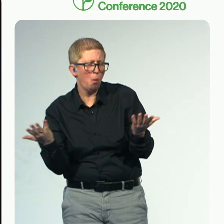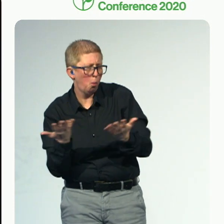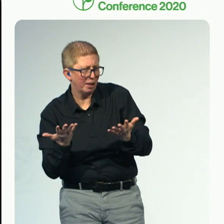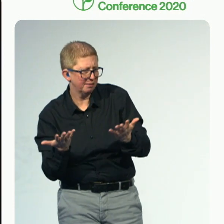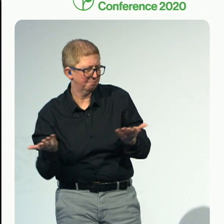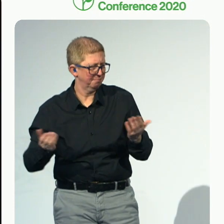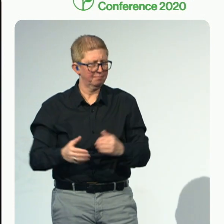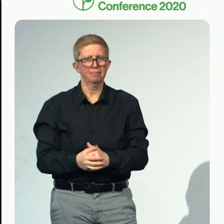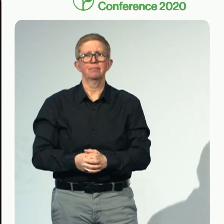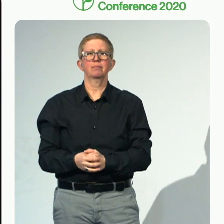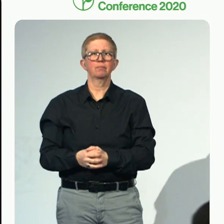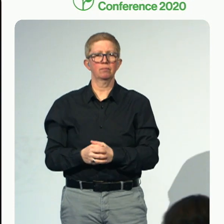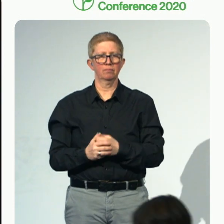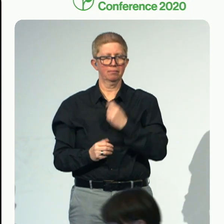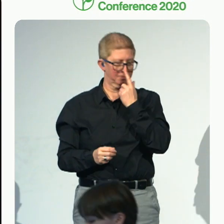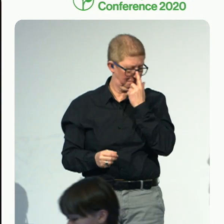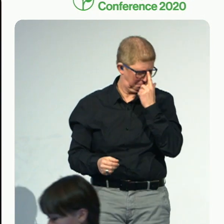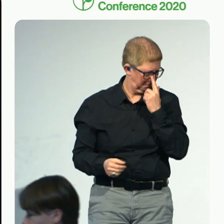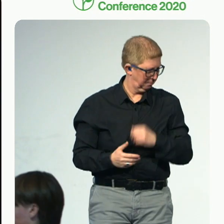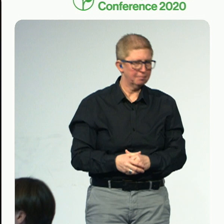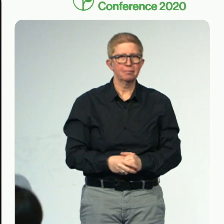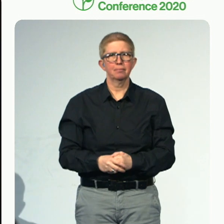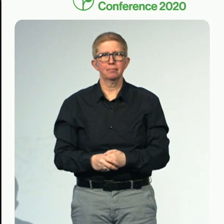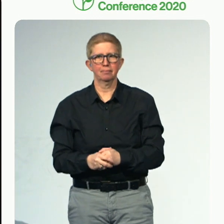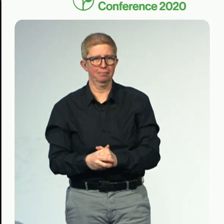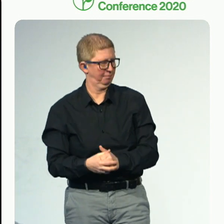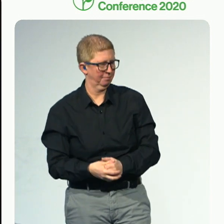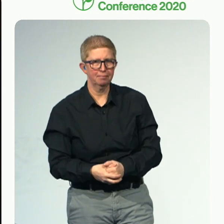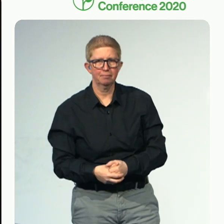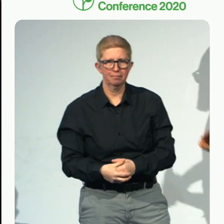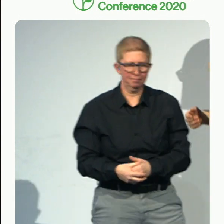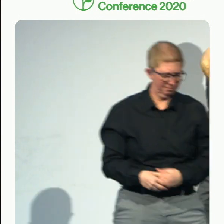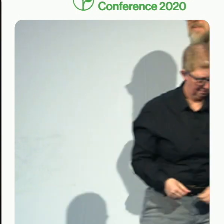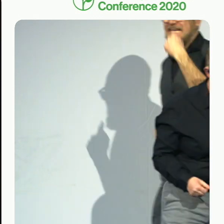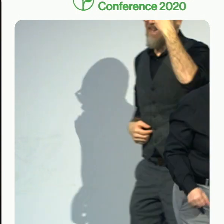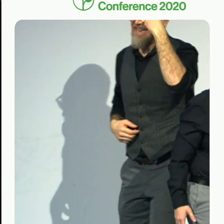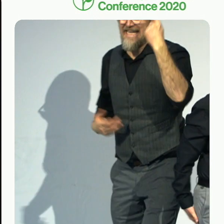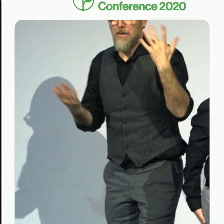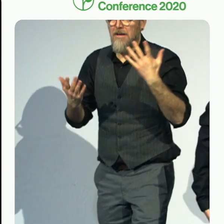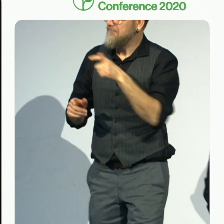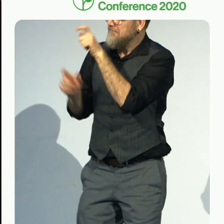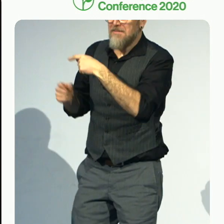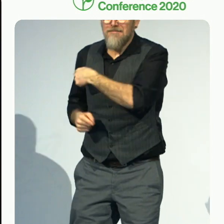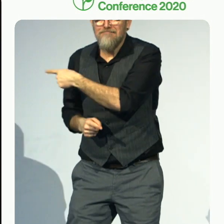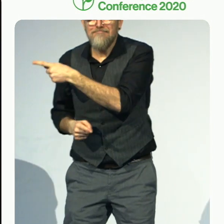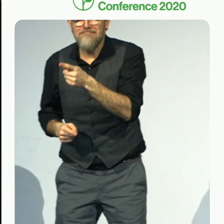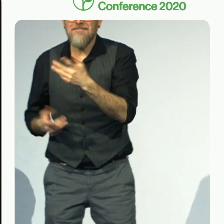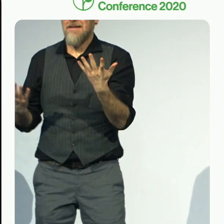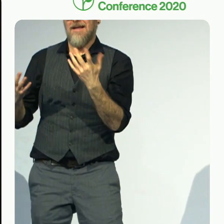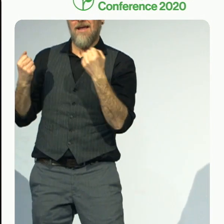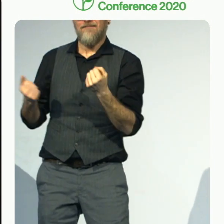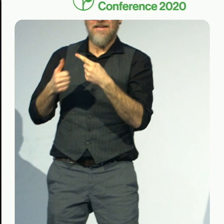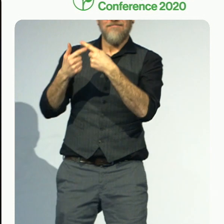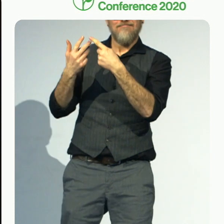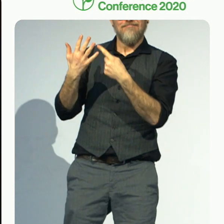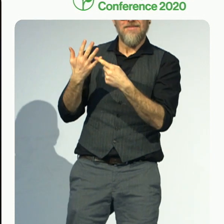I think the common ground, at least at this panel, is that people with intellectual disabilities have and